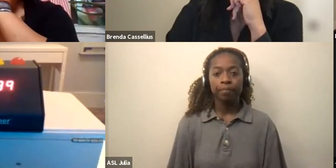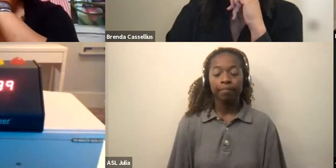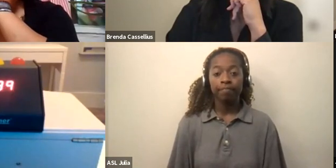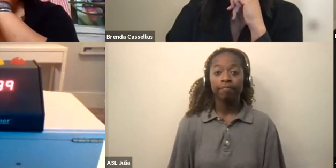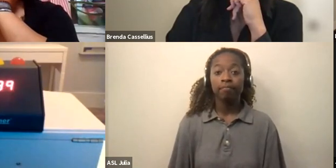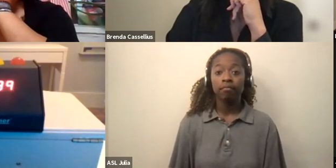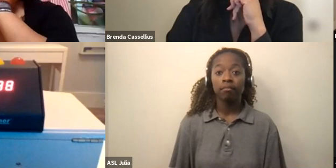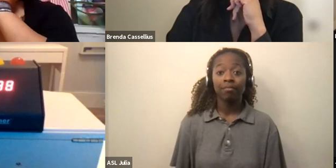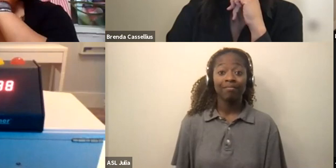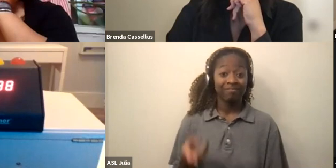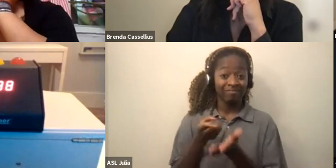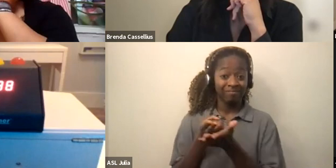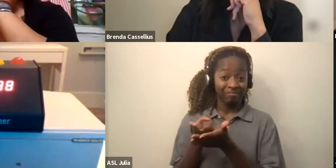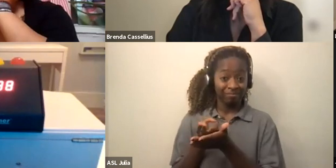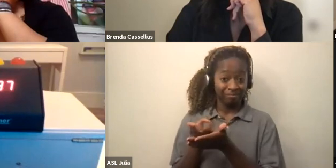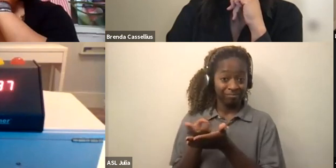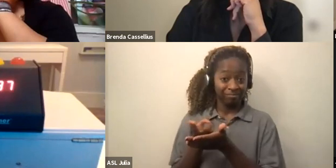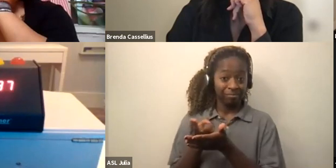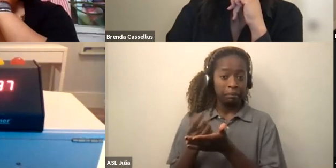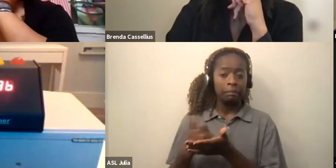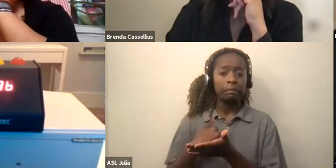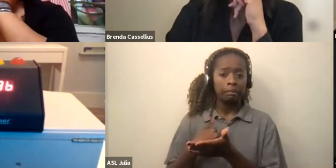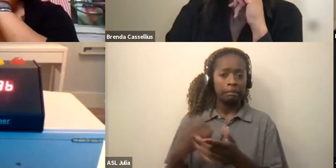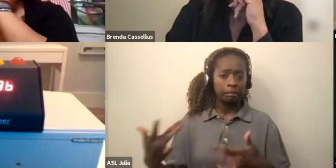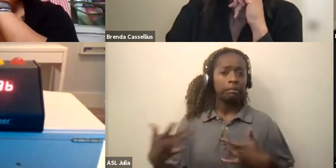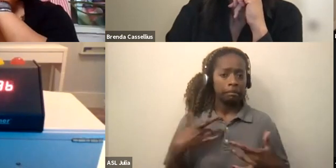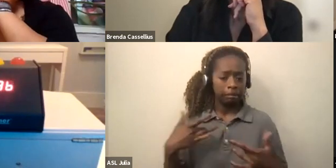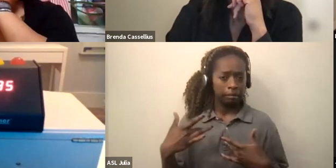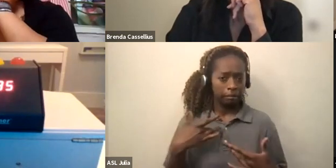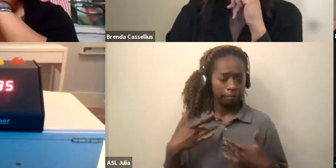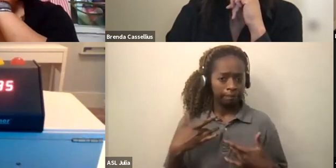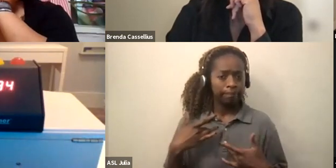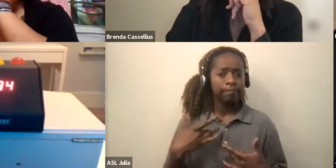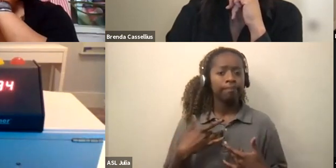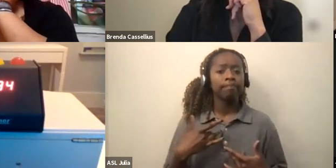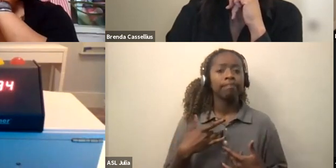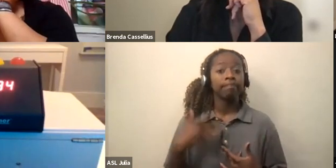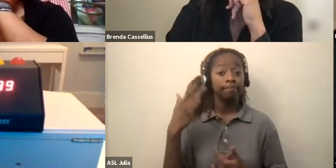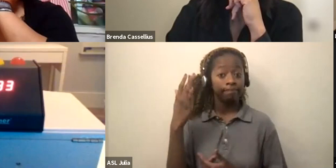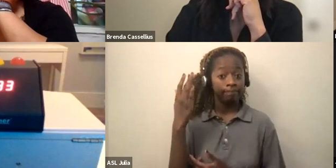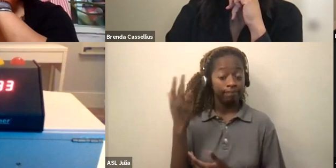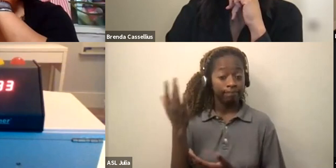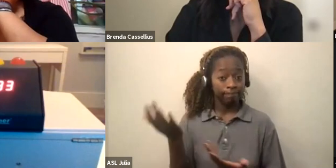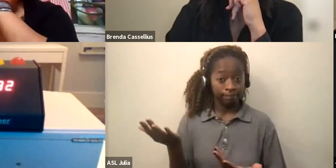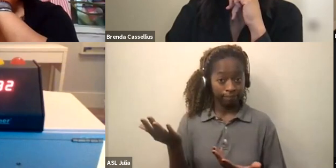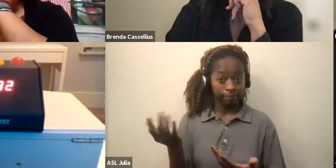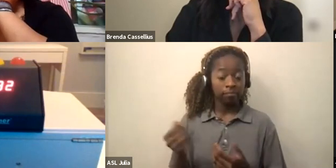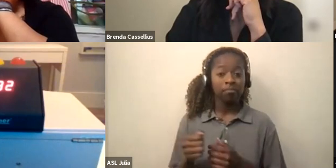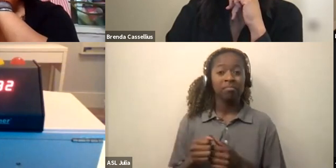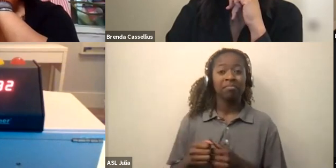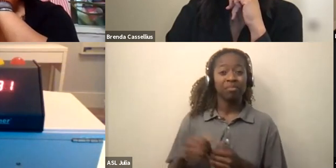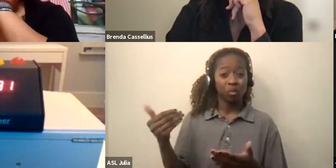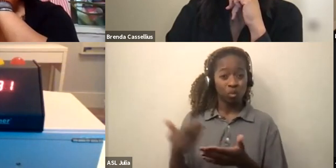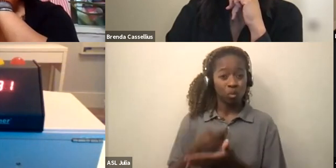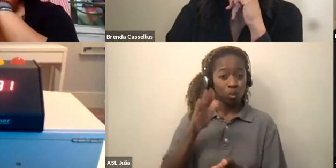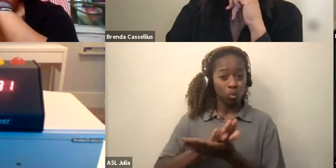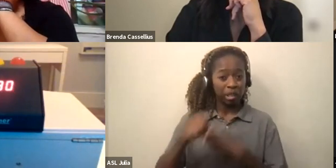uh the truth is that i've been very concerned um with the opening of this new school